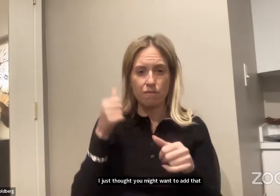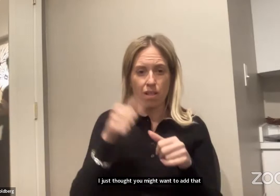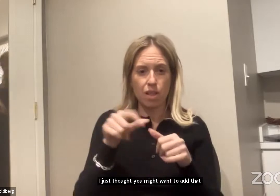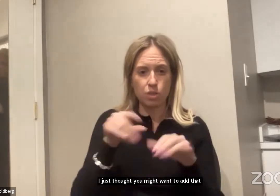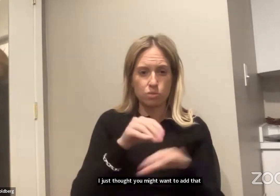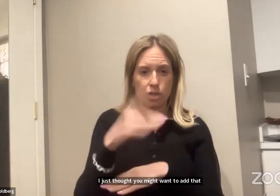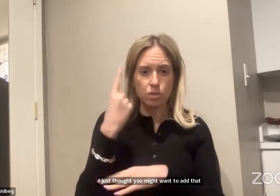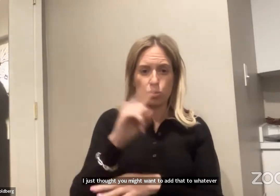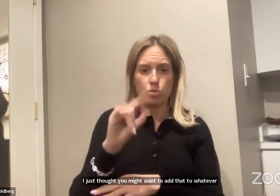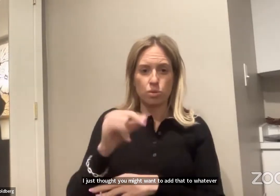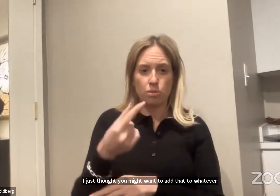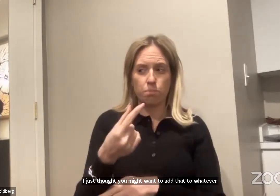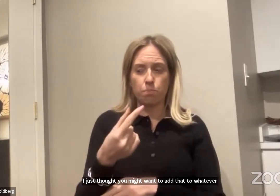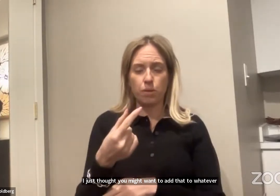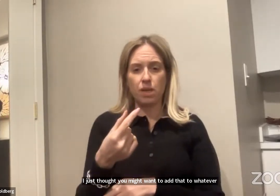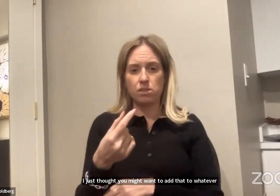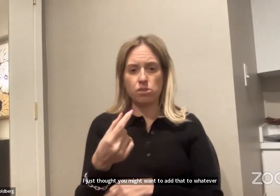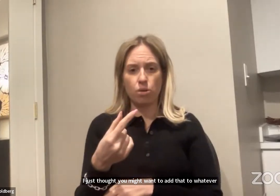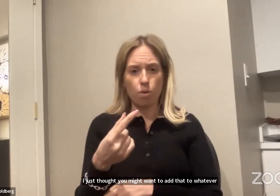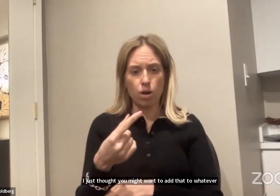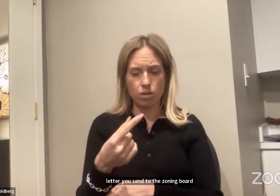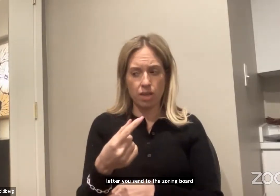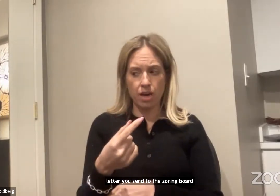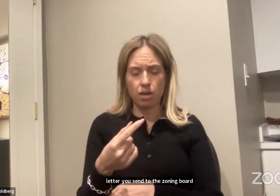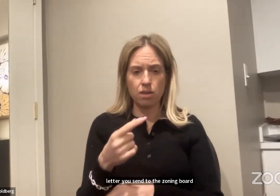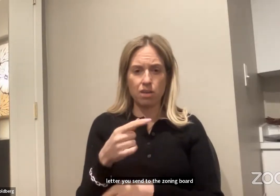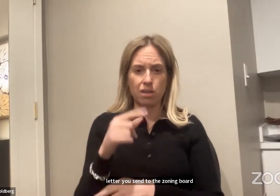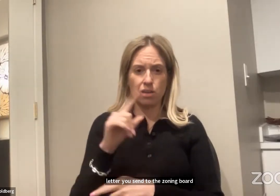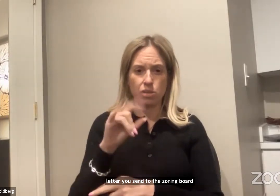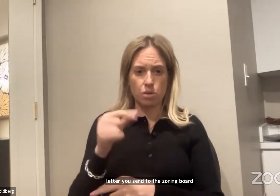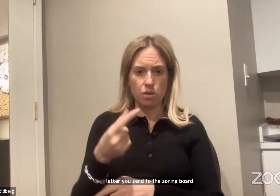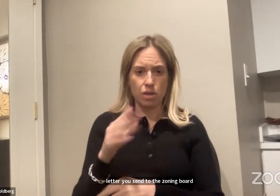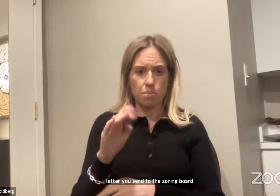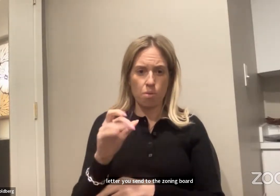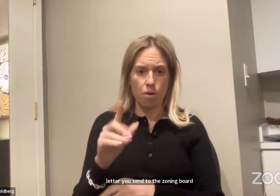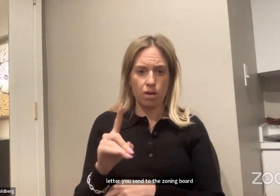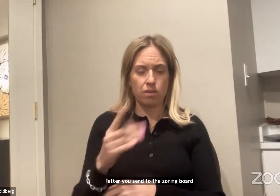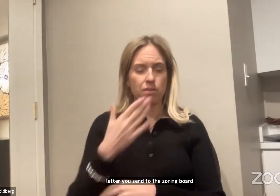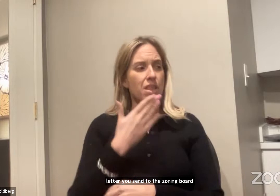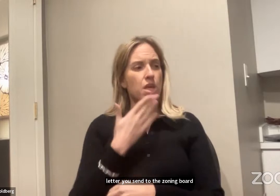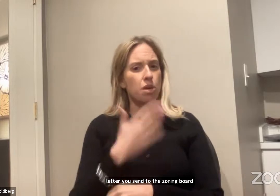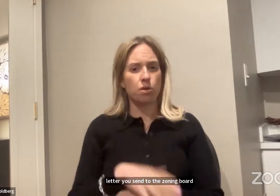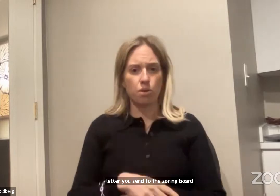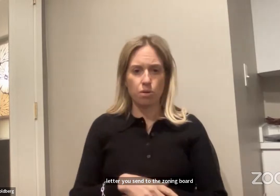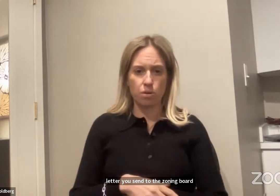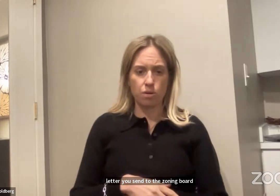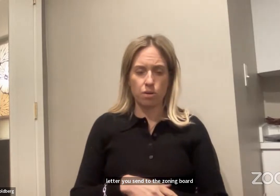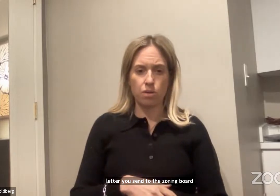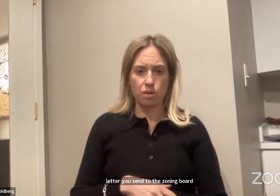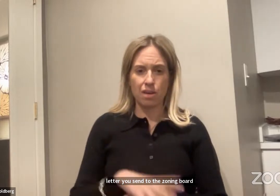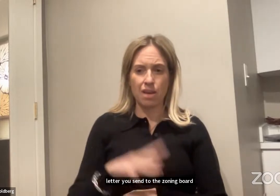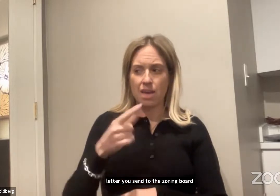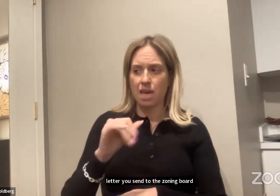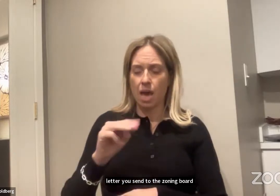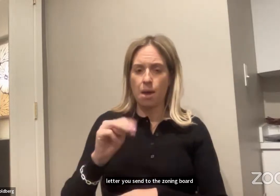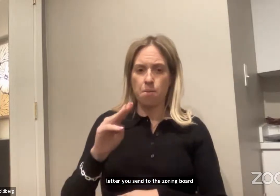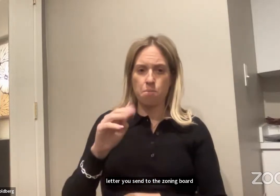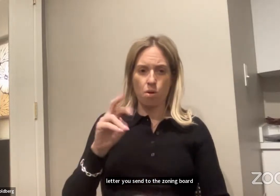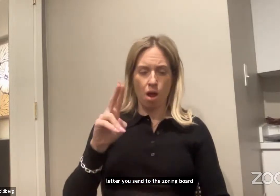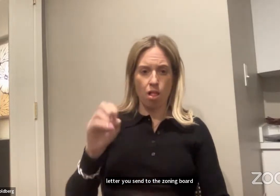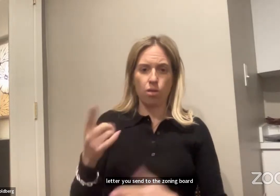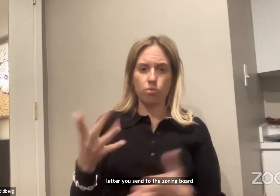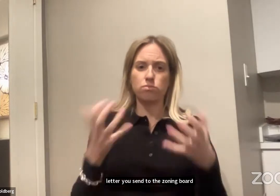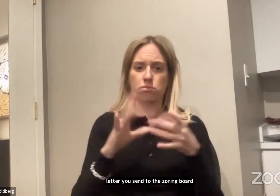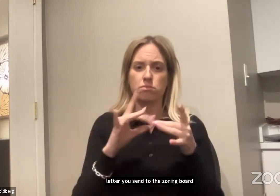send to the zoning board. Thank you. Thank you, Mr. Keats. And I believe Guillermo Oreda wants to speak on the same matter as well. You